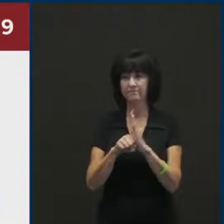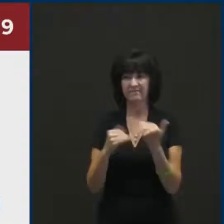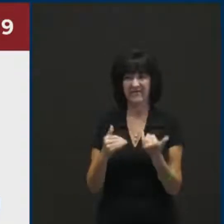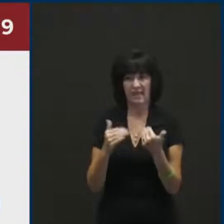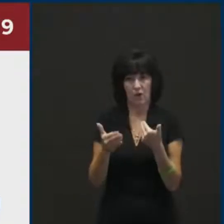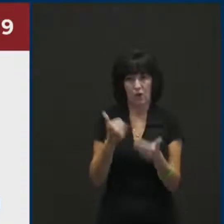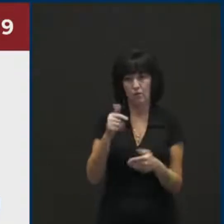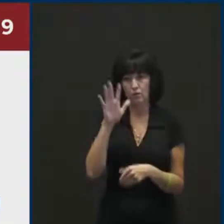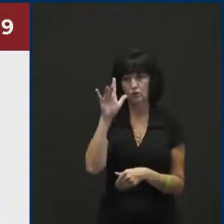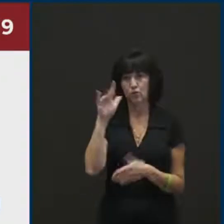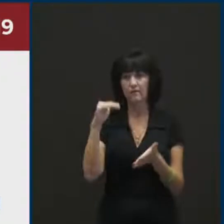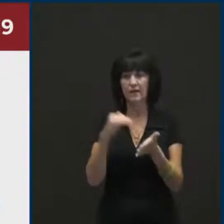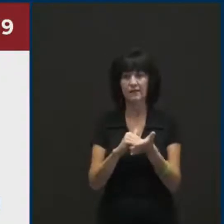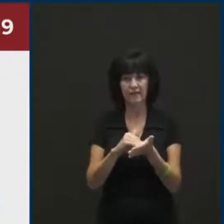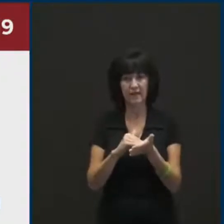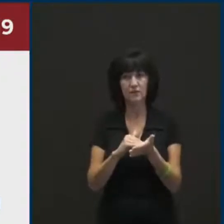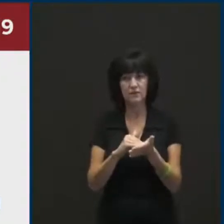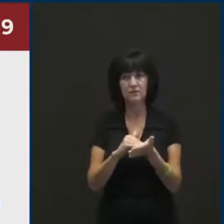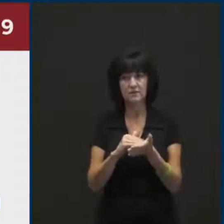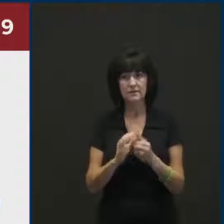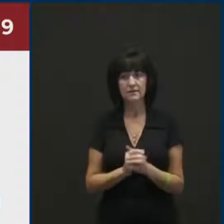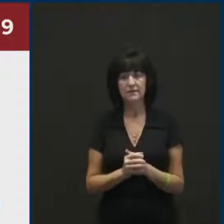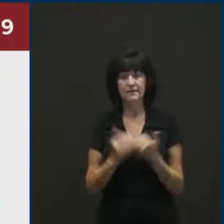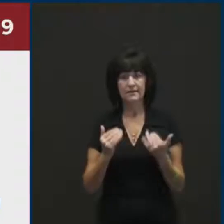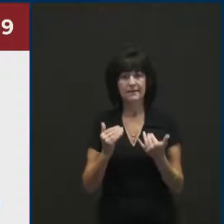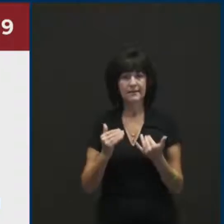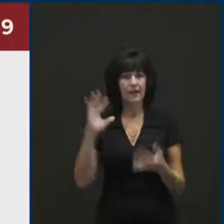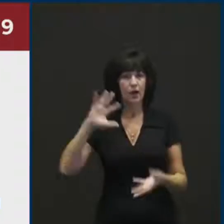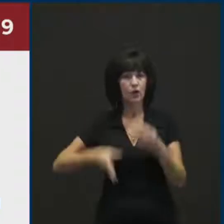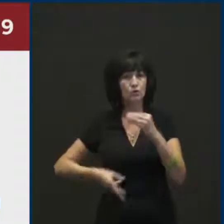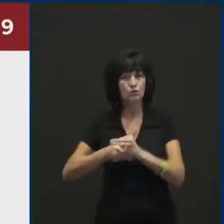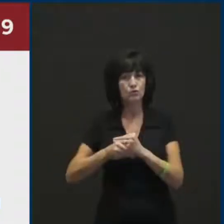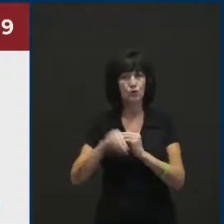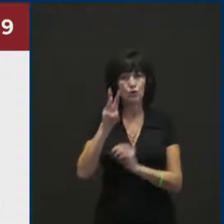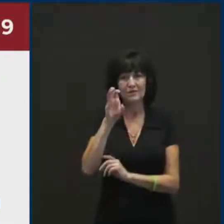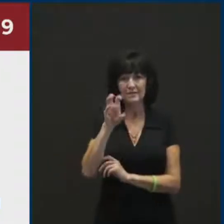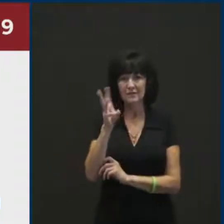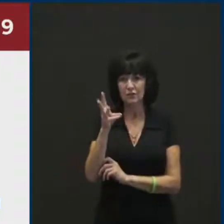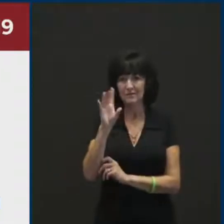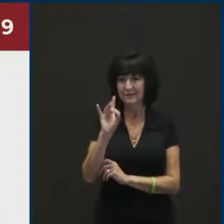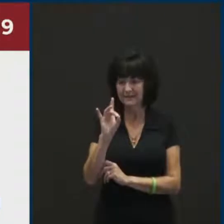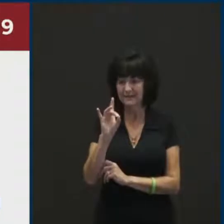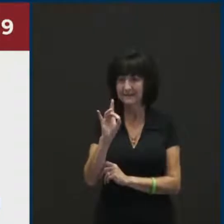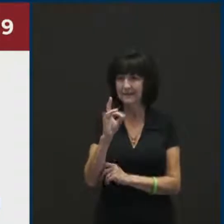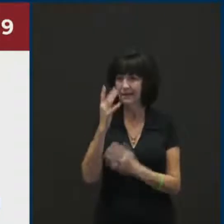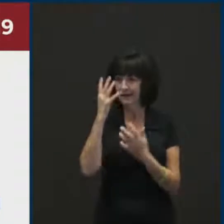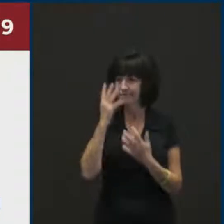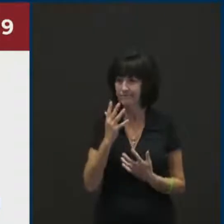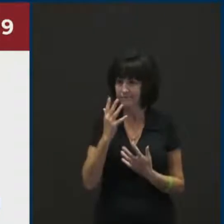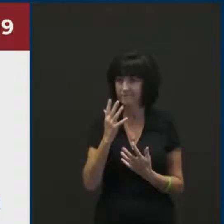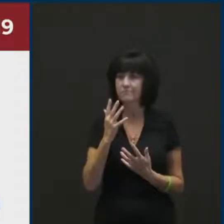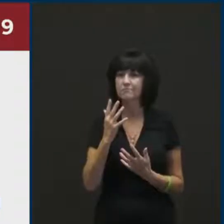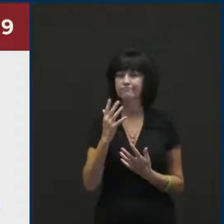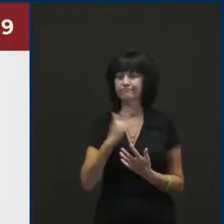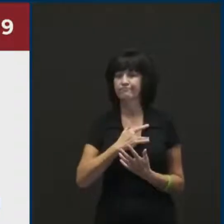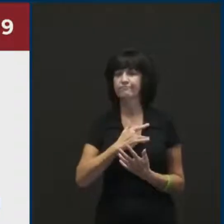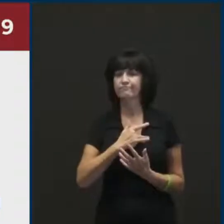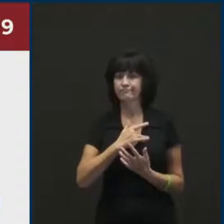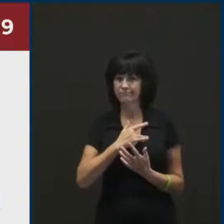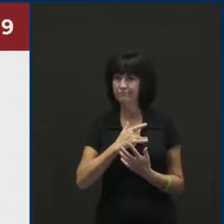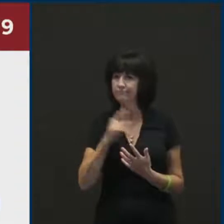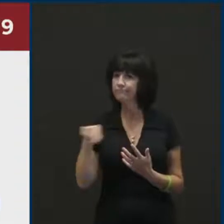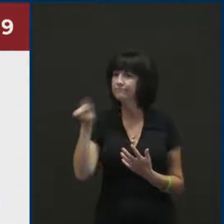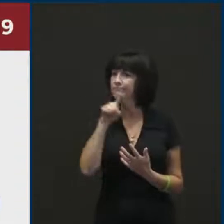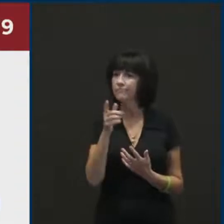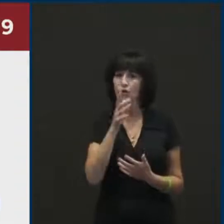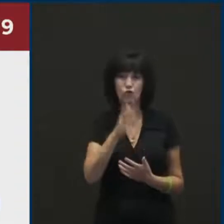25,000. Sadly, 668 total lives lost. Again, each one a precious life, a grandmother,